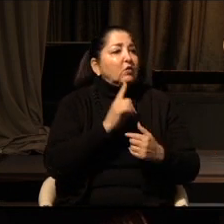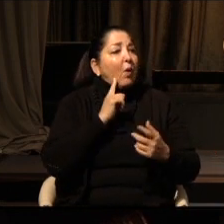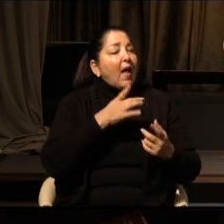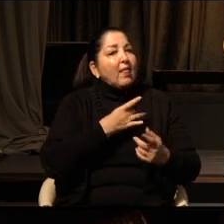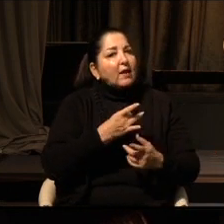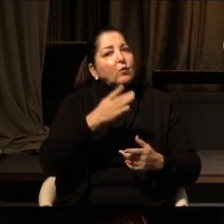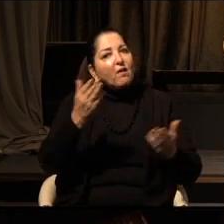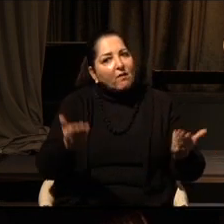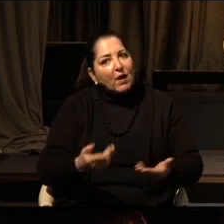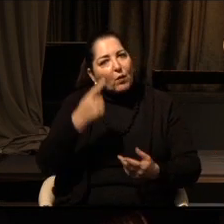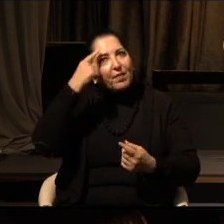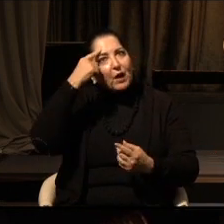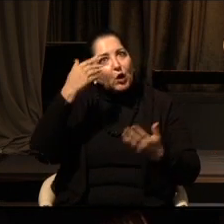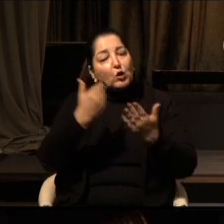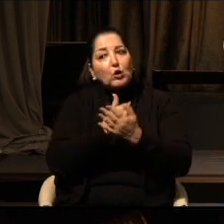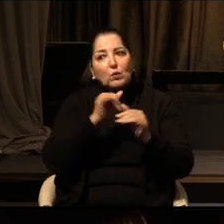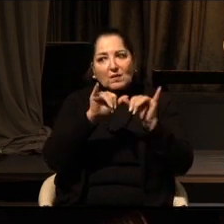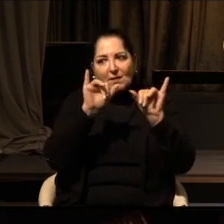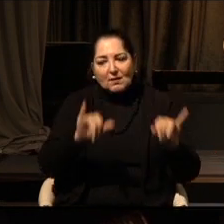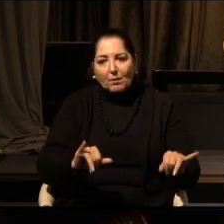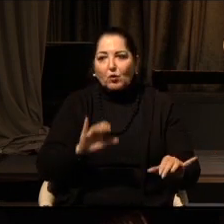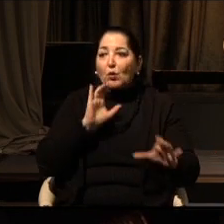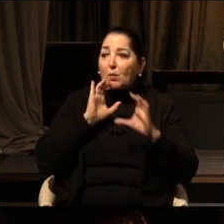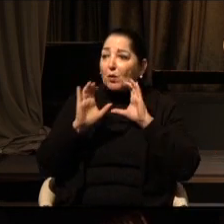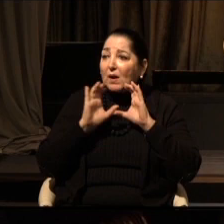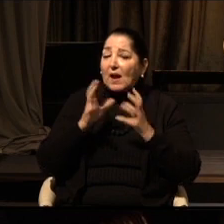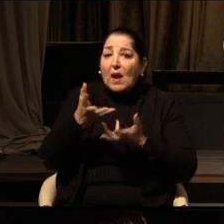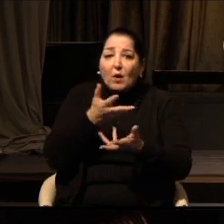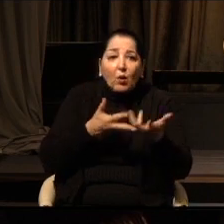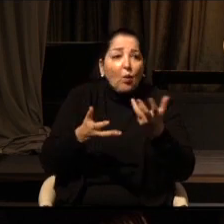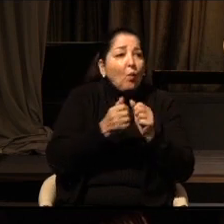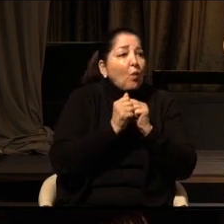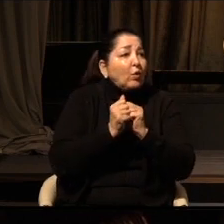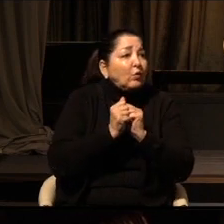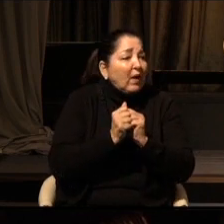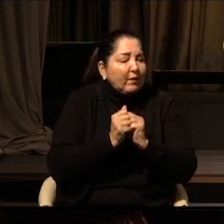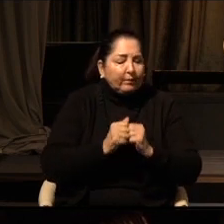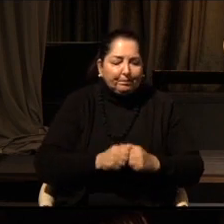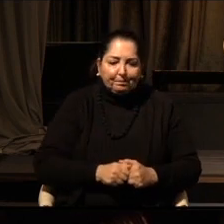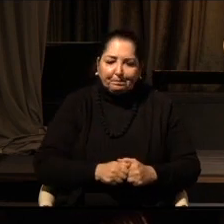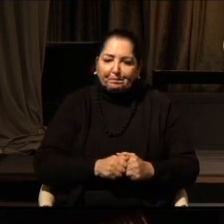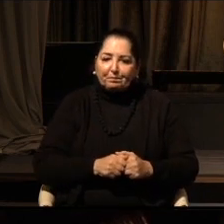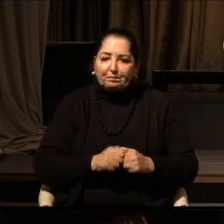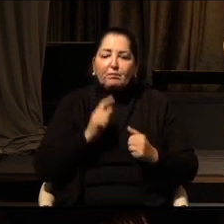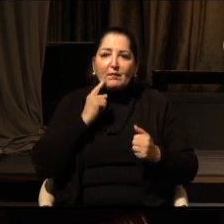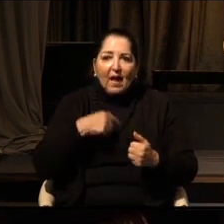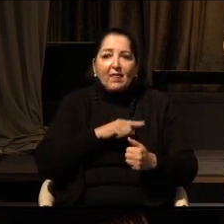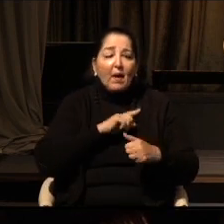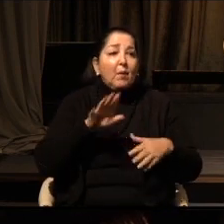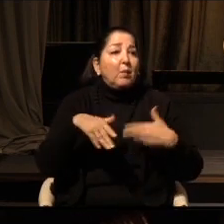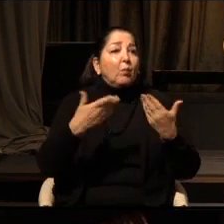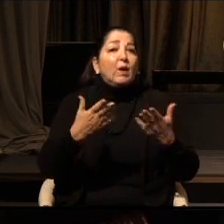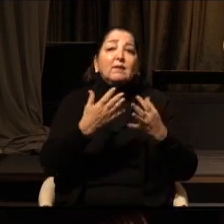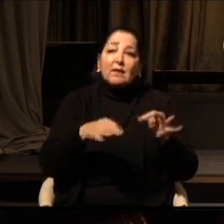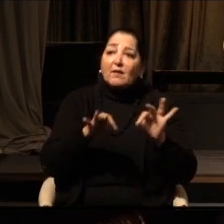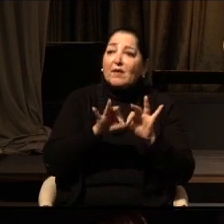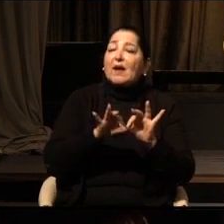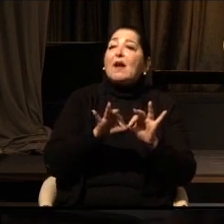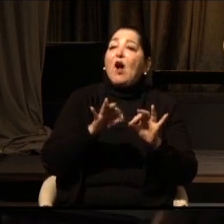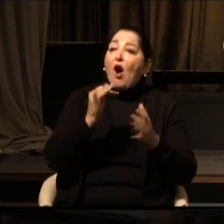how we communicate with and collaborate with each other so we can continue to bring significant and meaningful art into the world. Thanks.